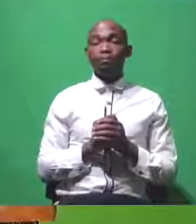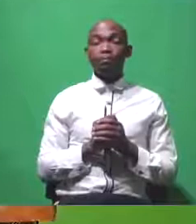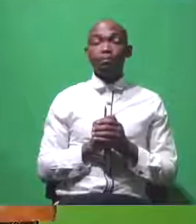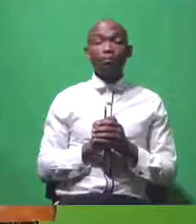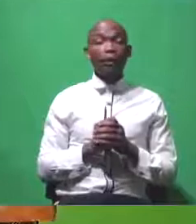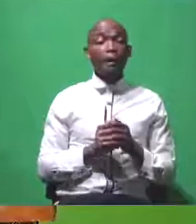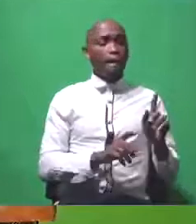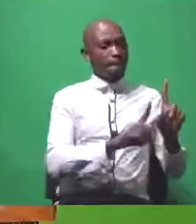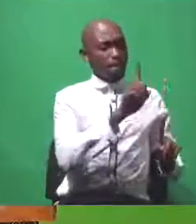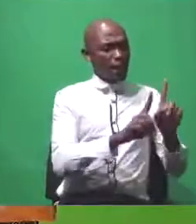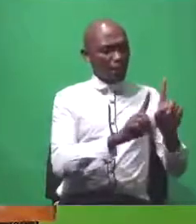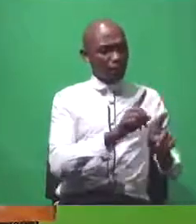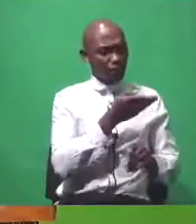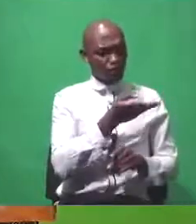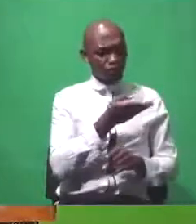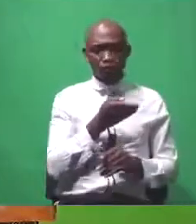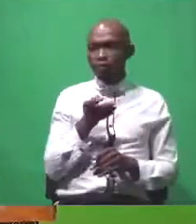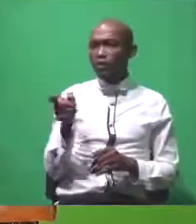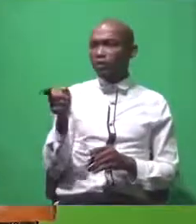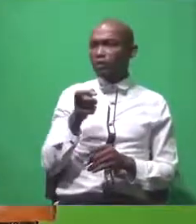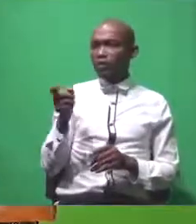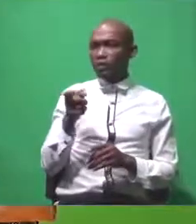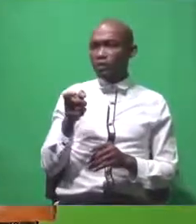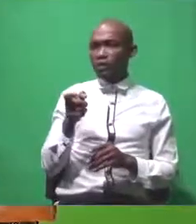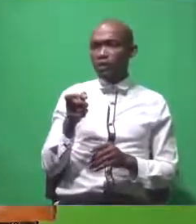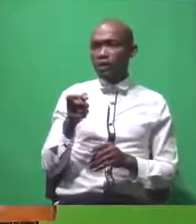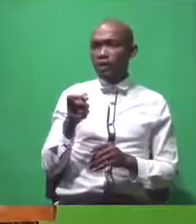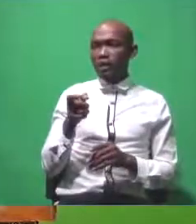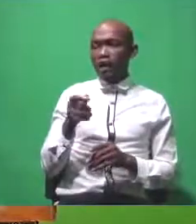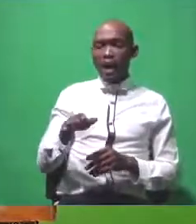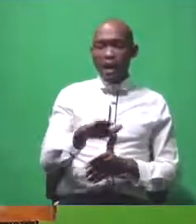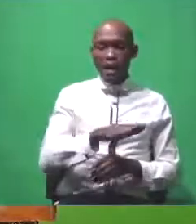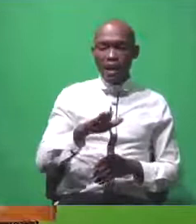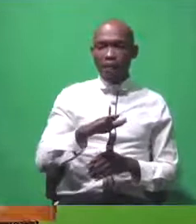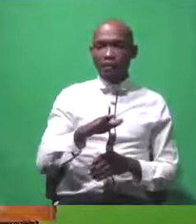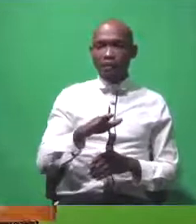Plant rent a land cost 150.